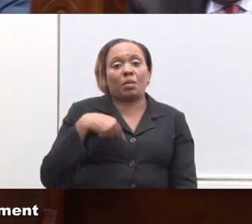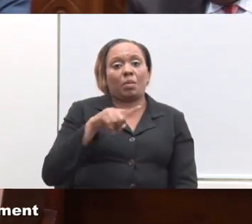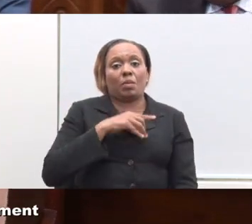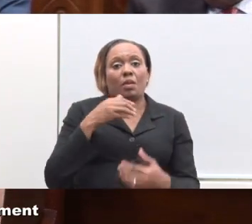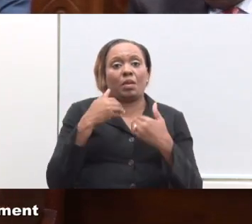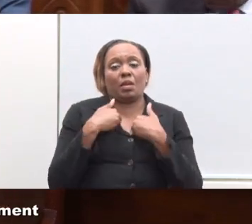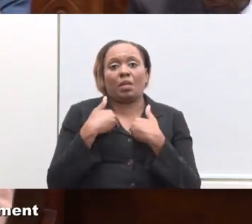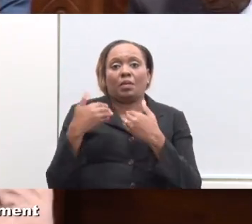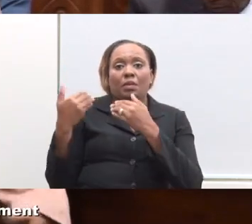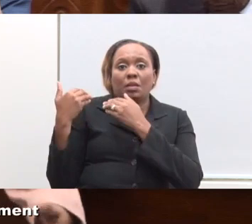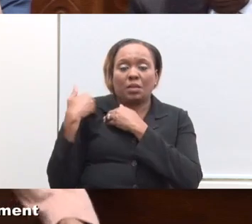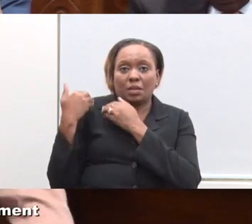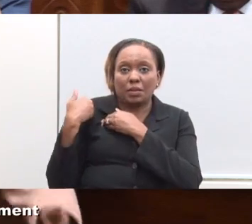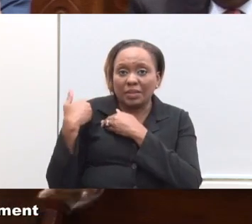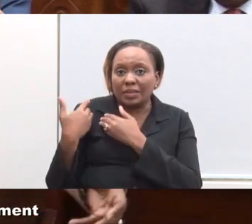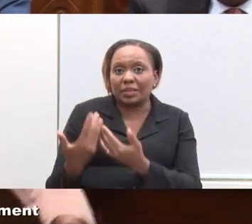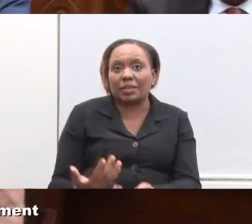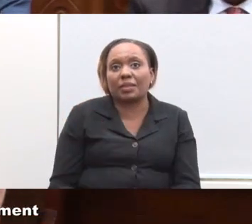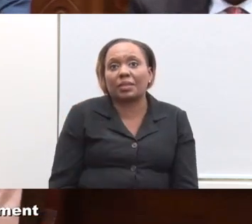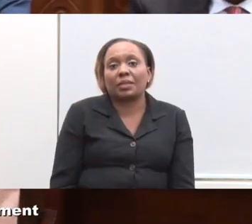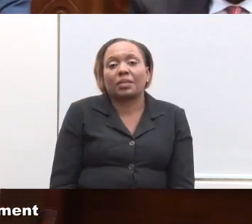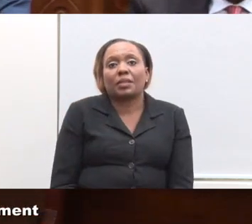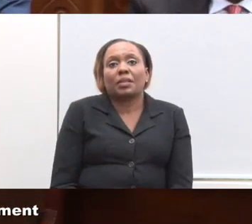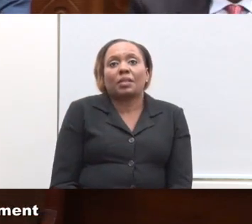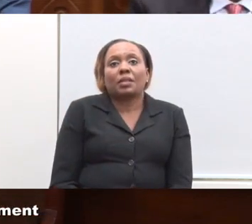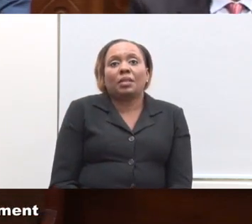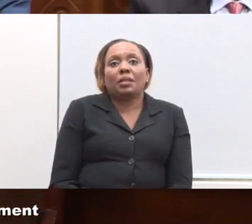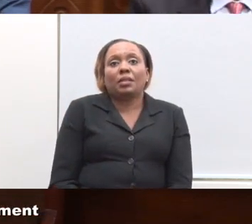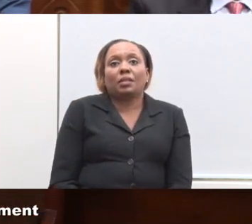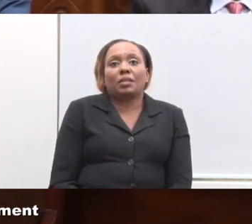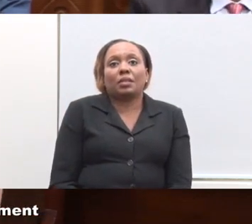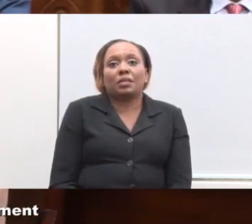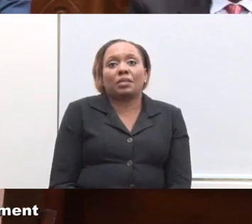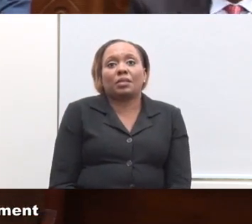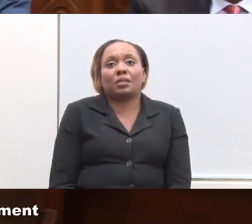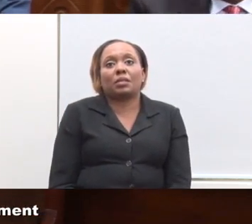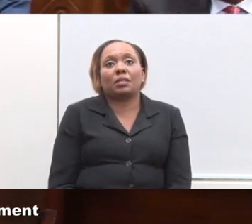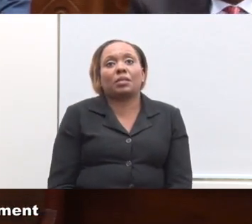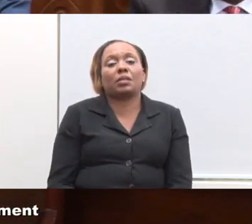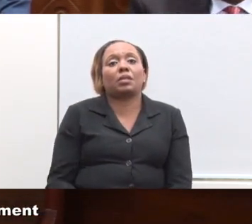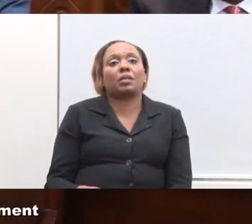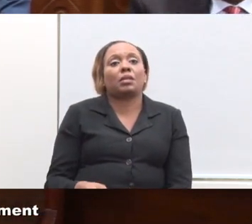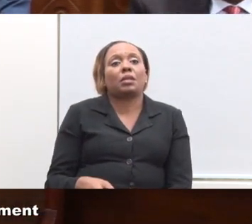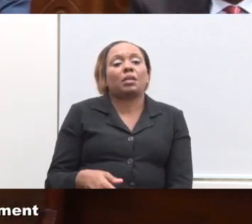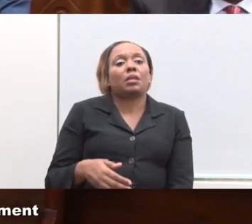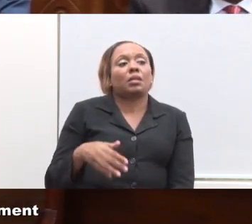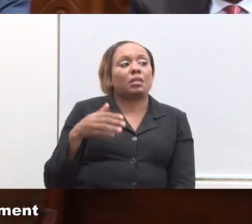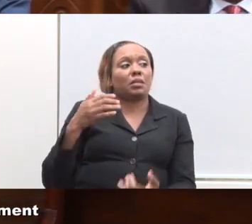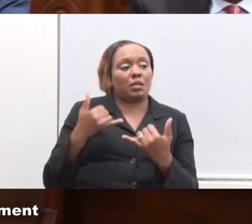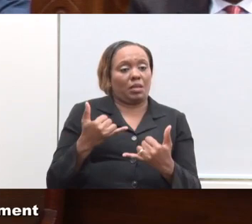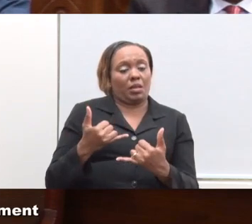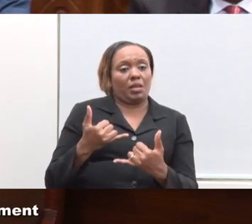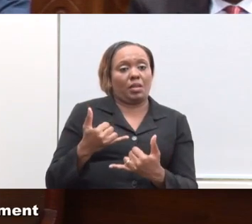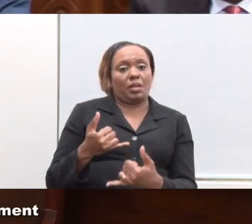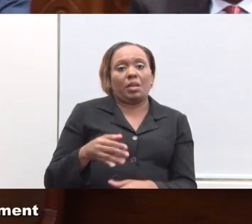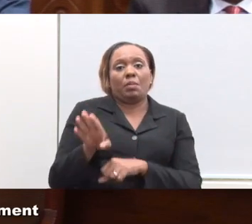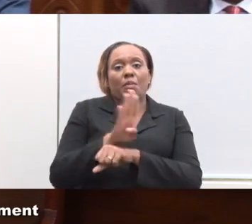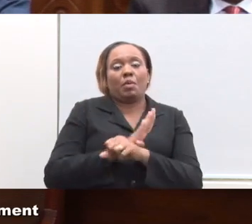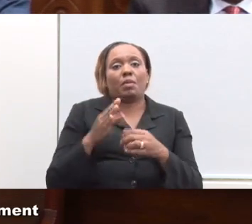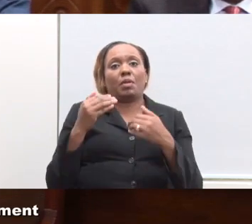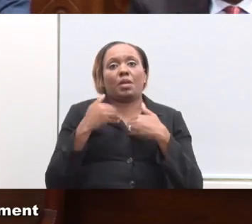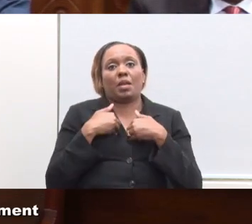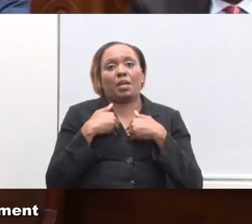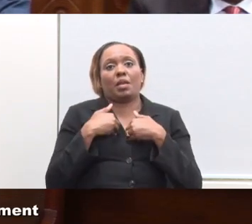obligations. Earlier today you would have heard that Barbados recorded another 2 cases, which brings it